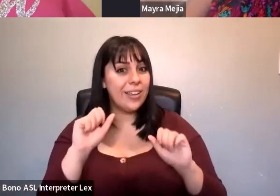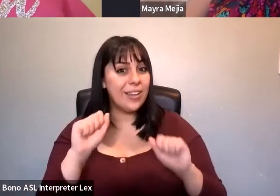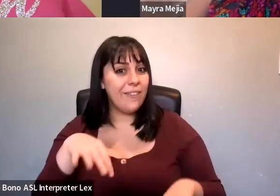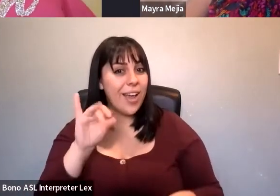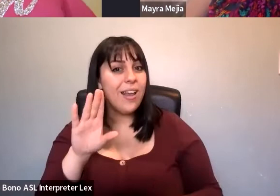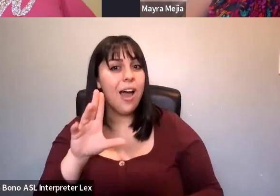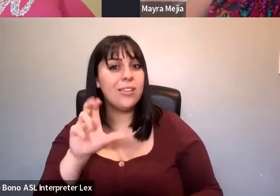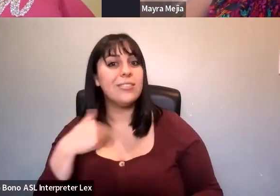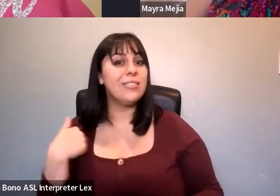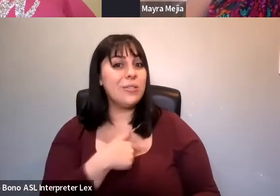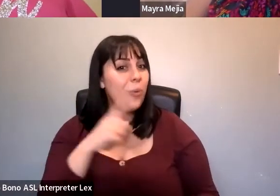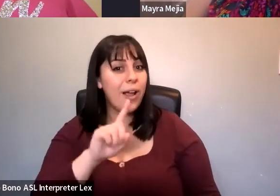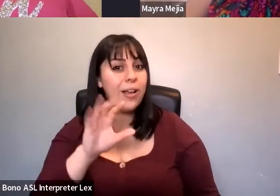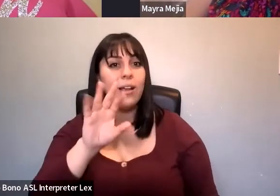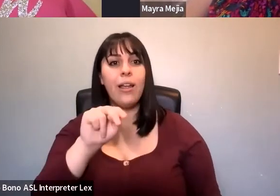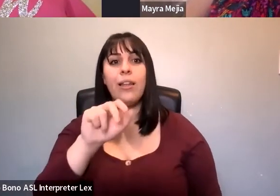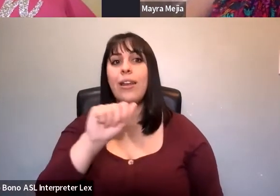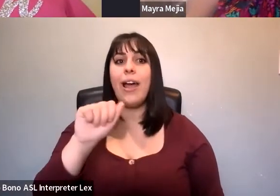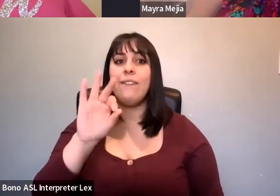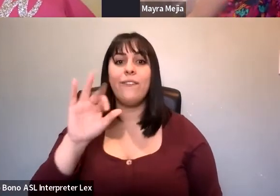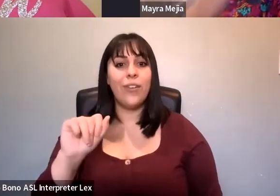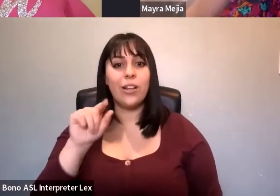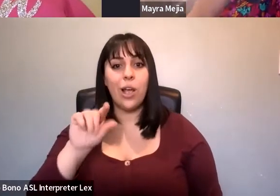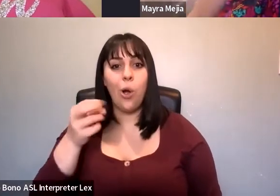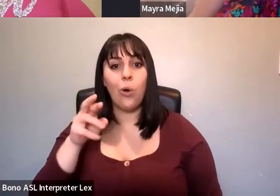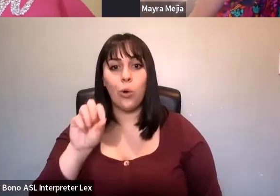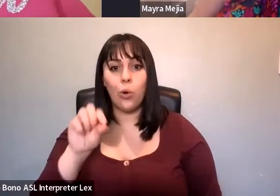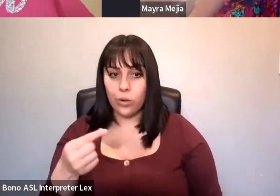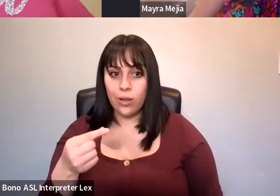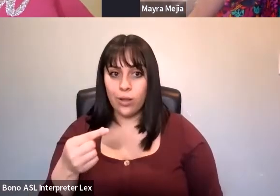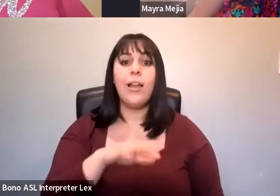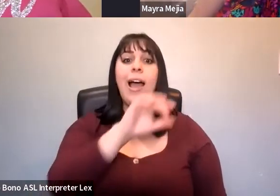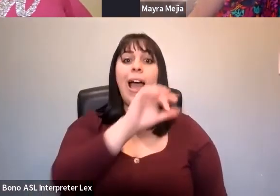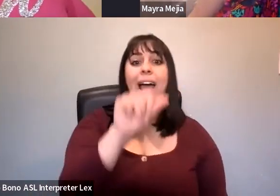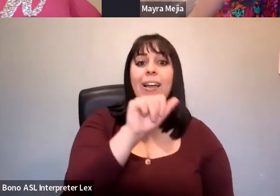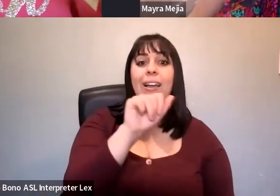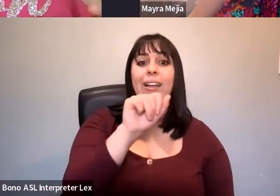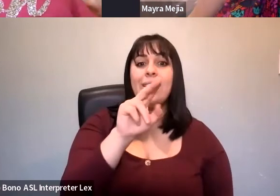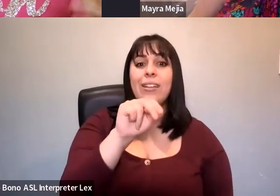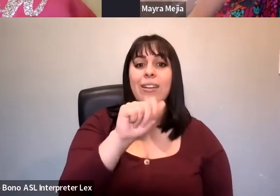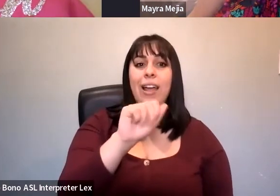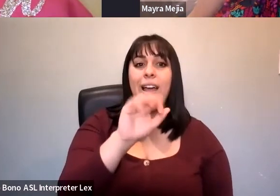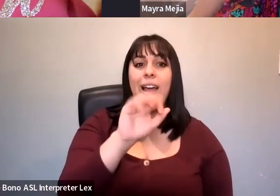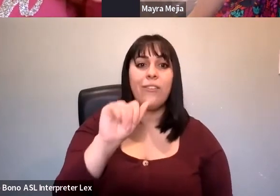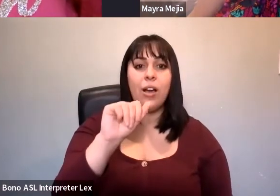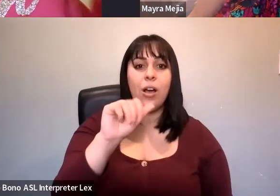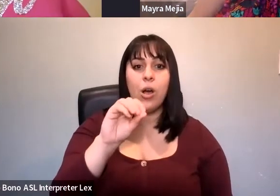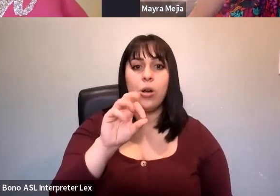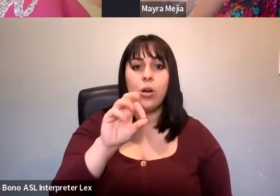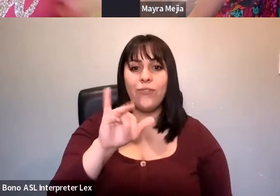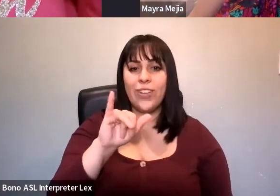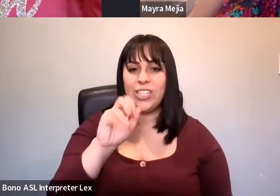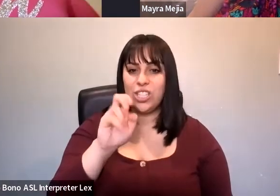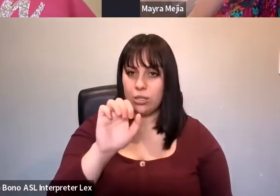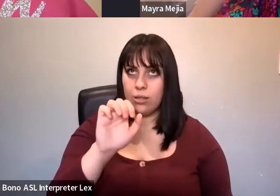NAAFA.org, on social media at NAAFA Official. And in the chat are links where you can find